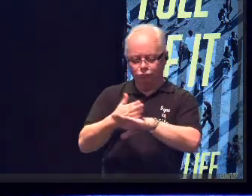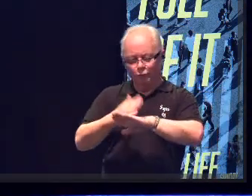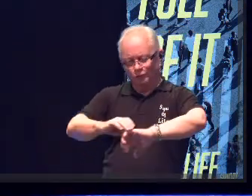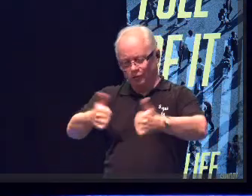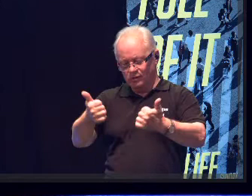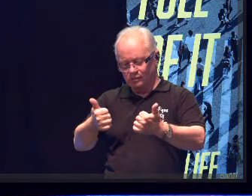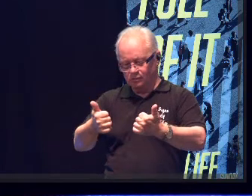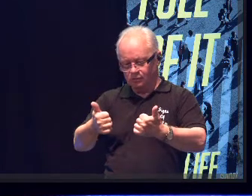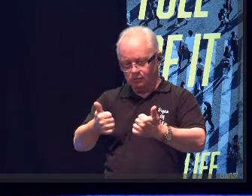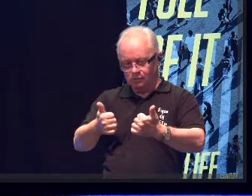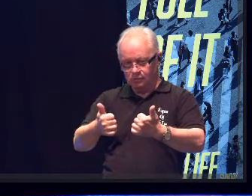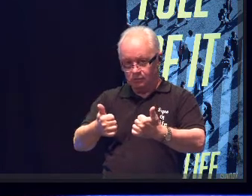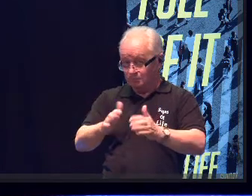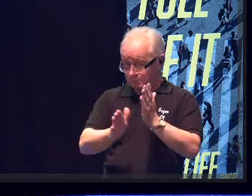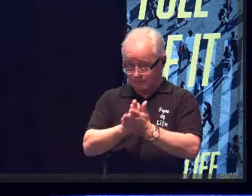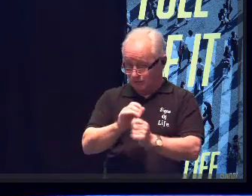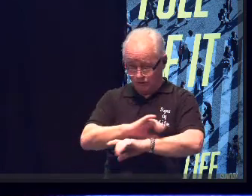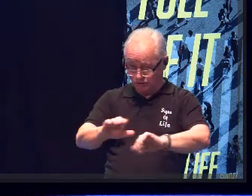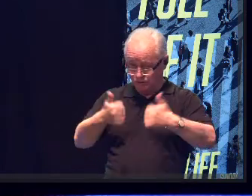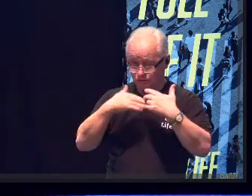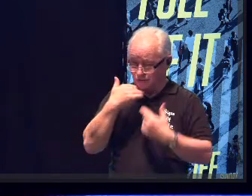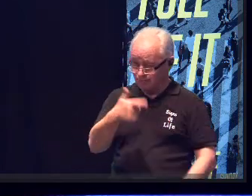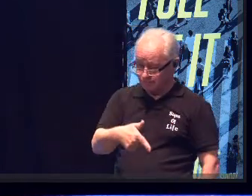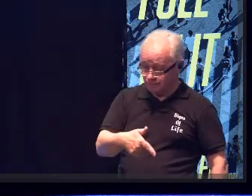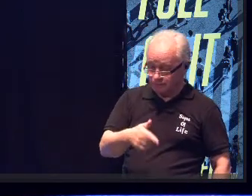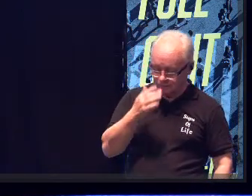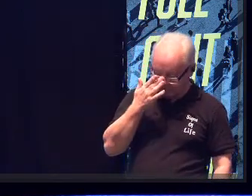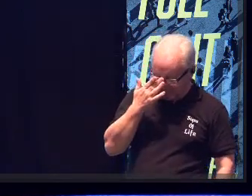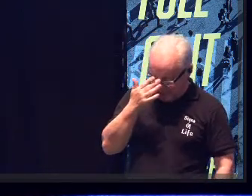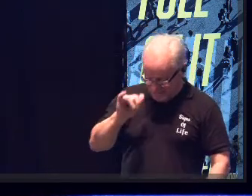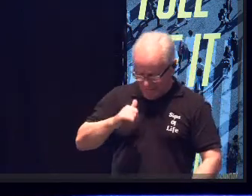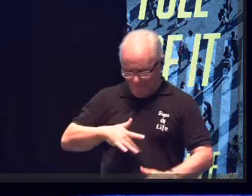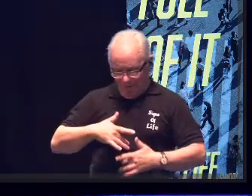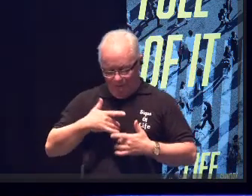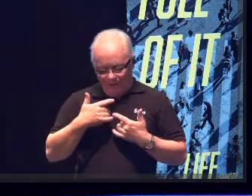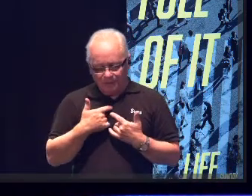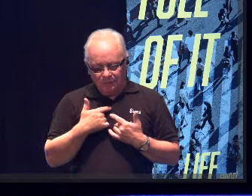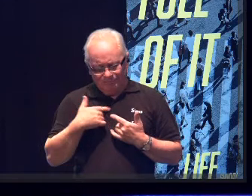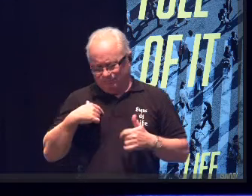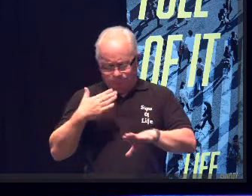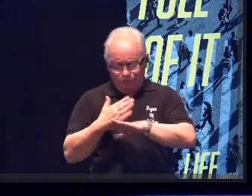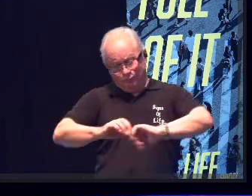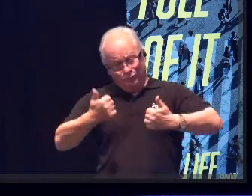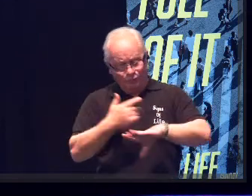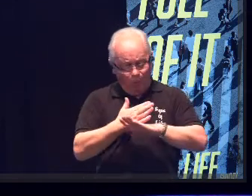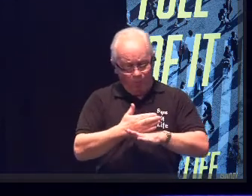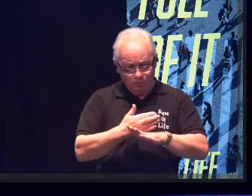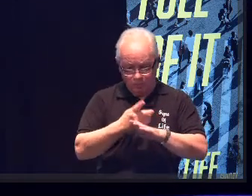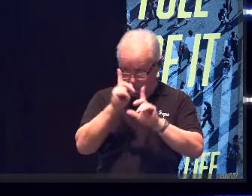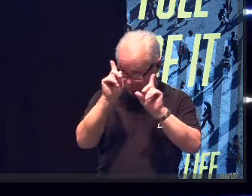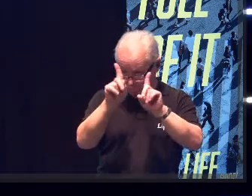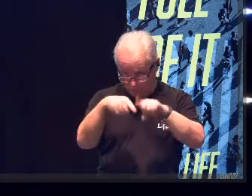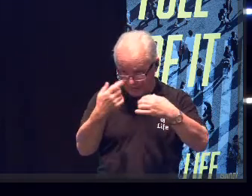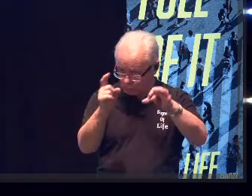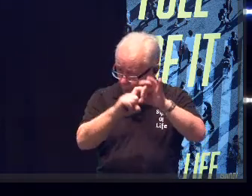doesn't cut it. It ain't enough. It can't qualify us. The more